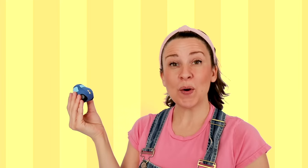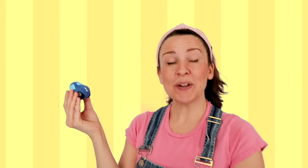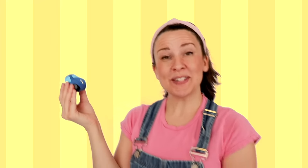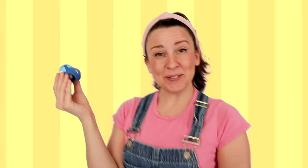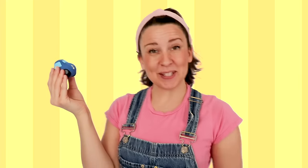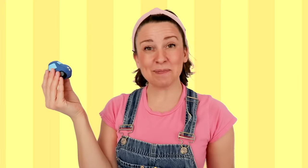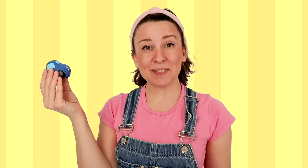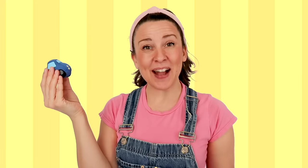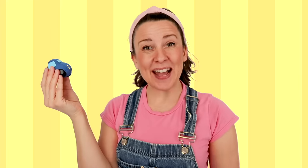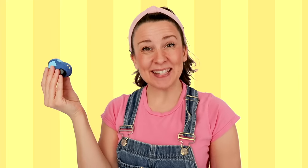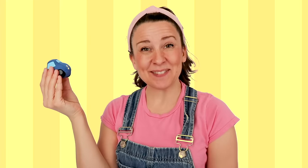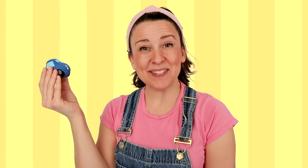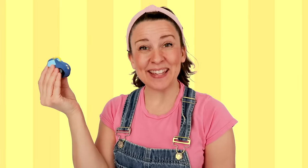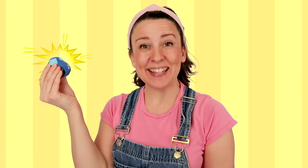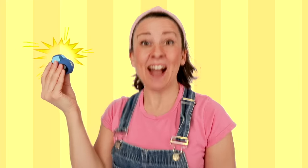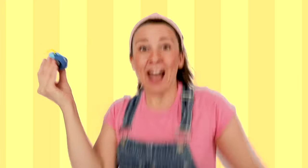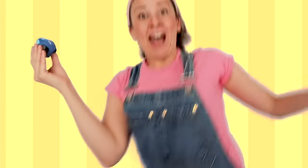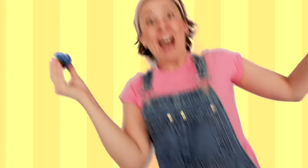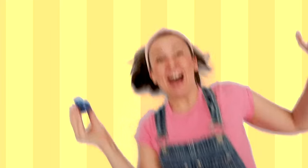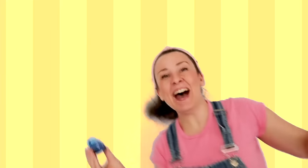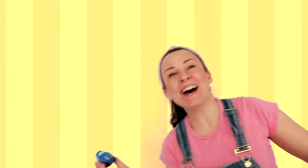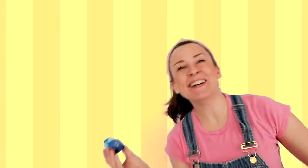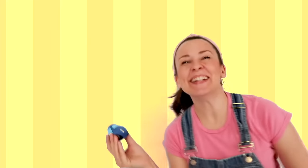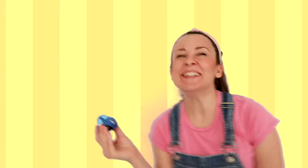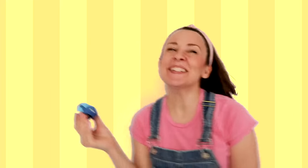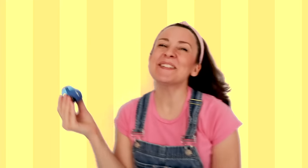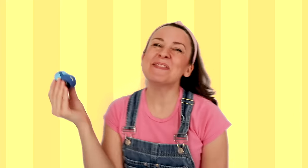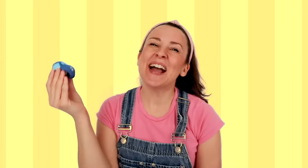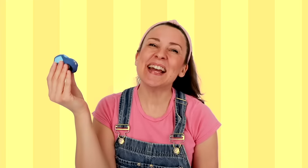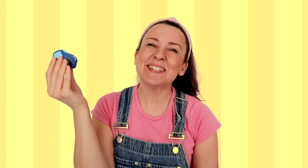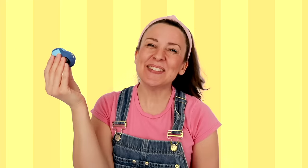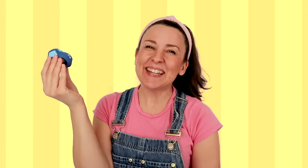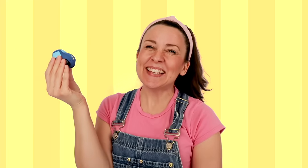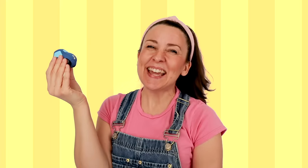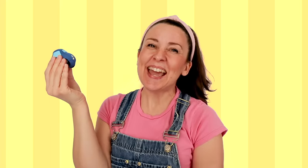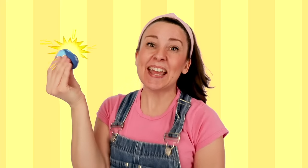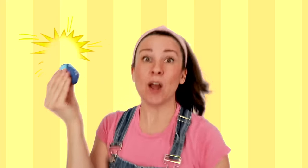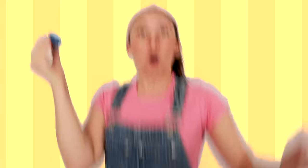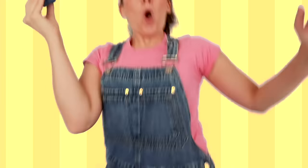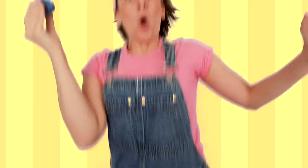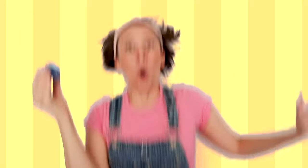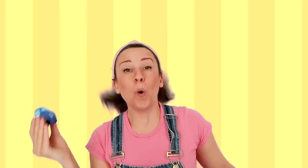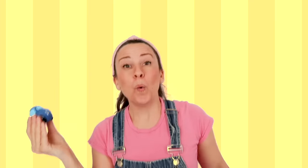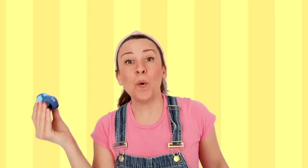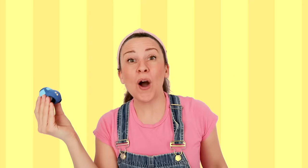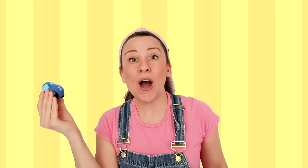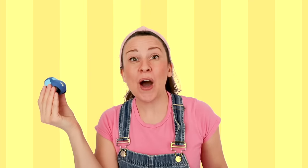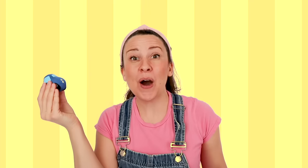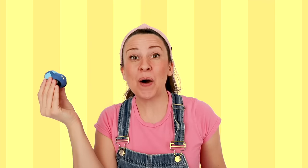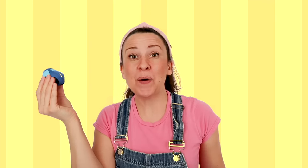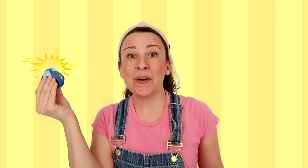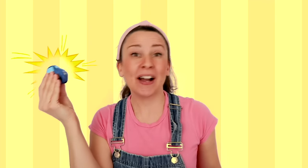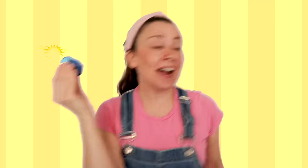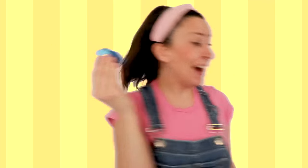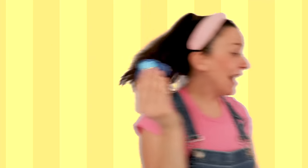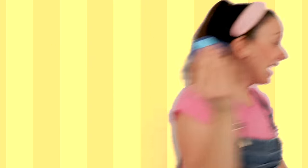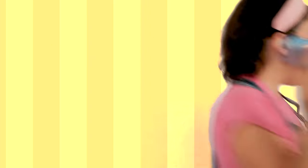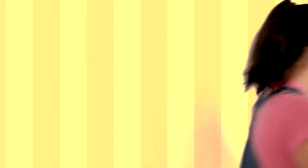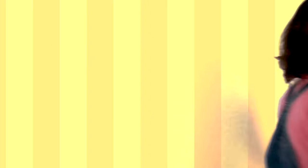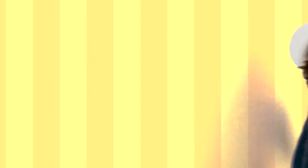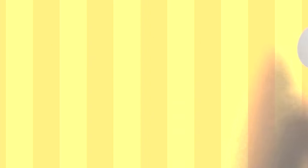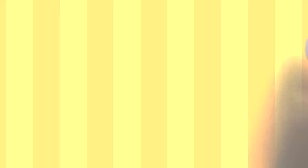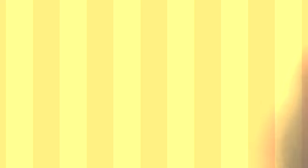Oh, you surprised me. Oh, you surprised me again. Whoa.